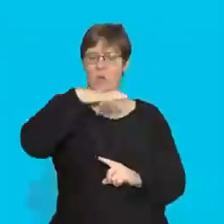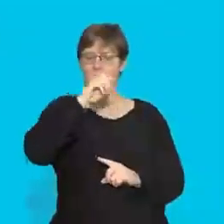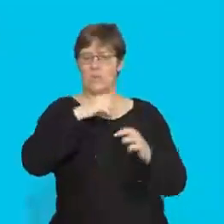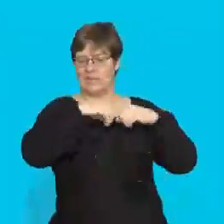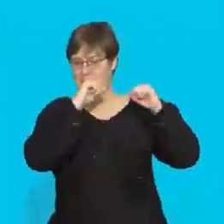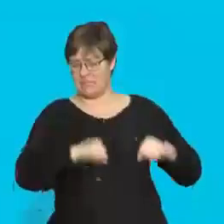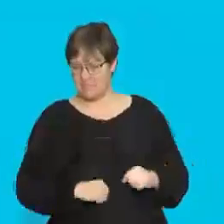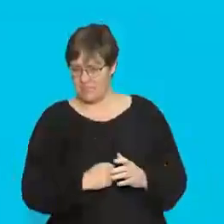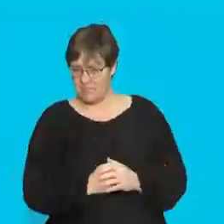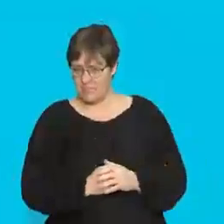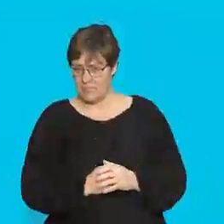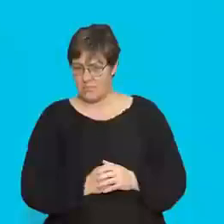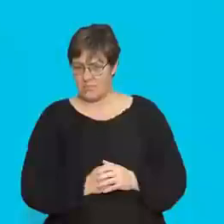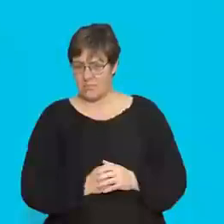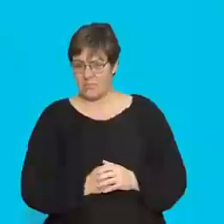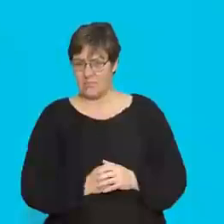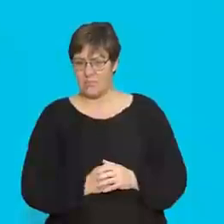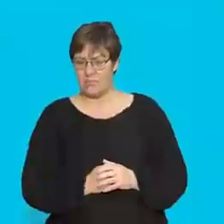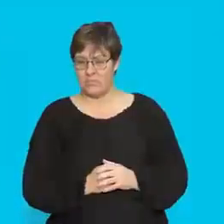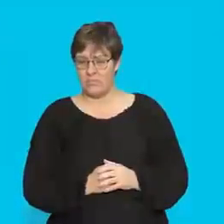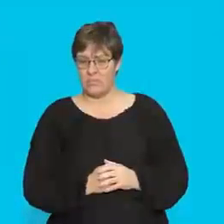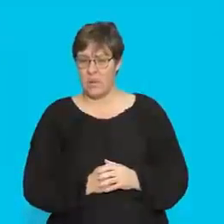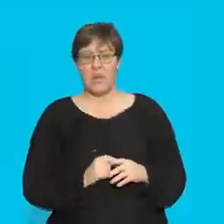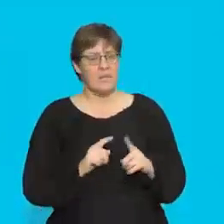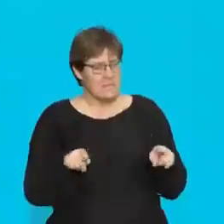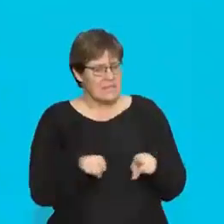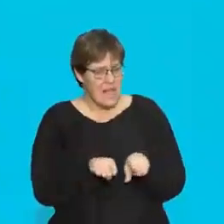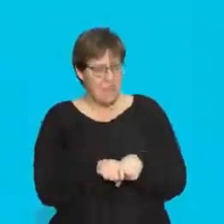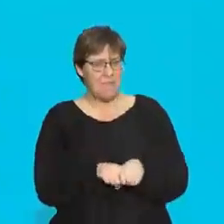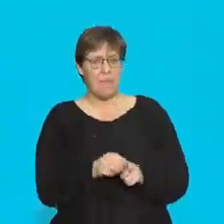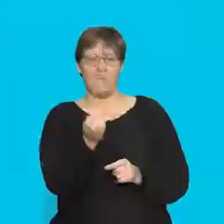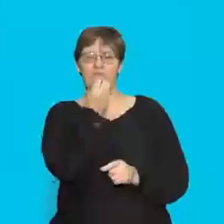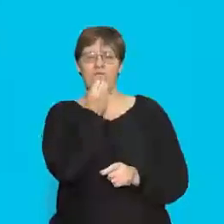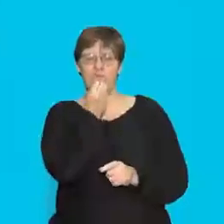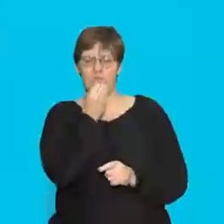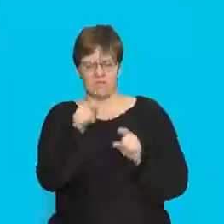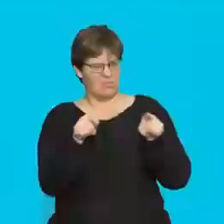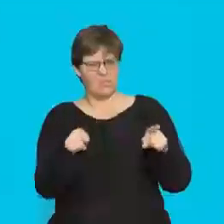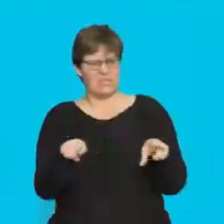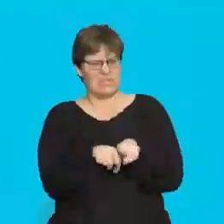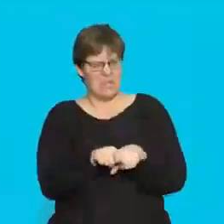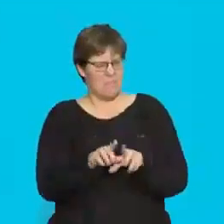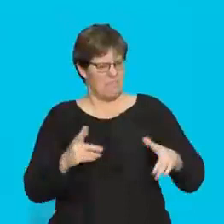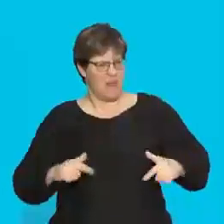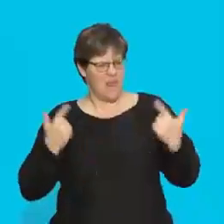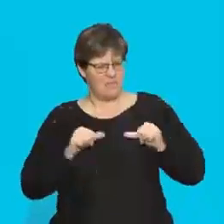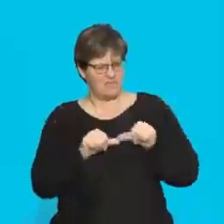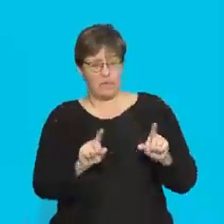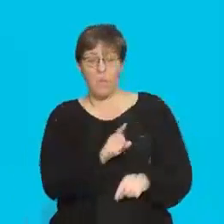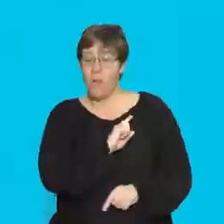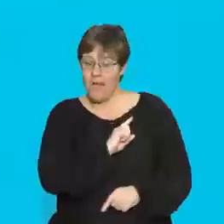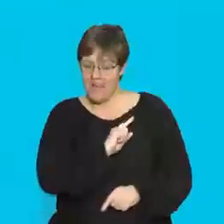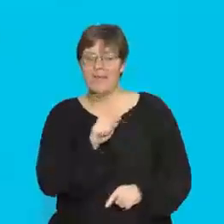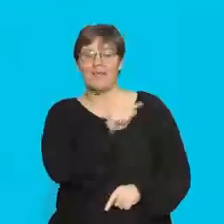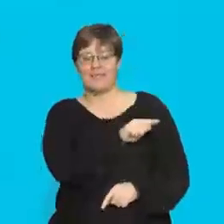in a particular ecosystem when they are using the same prey species? Well,